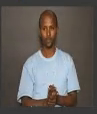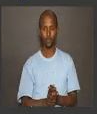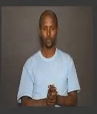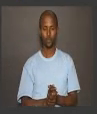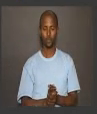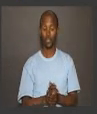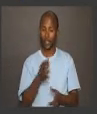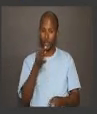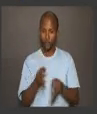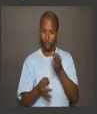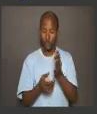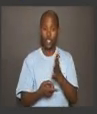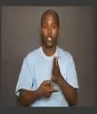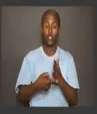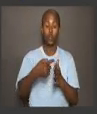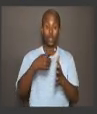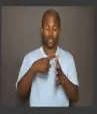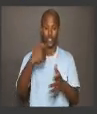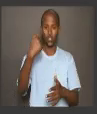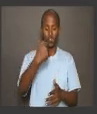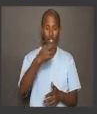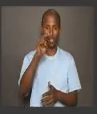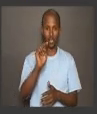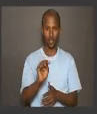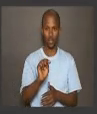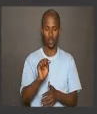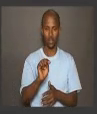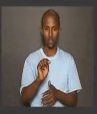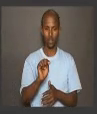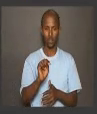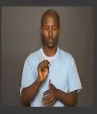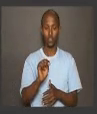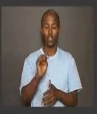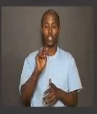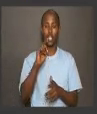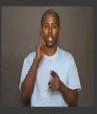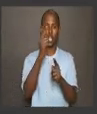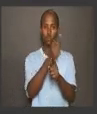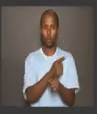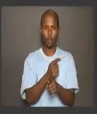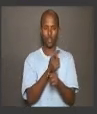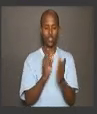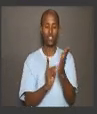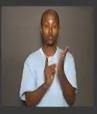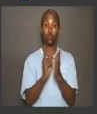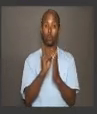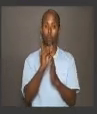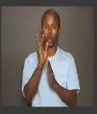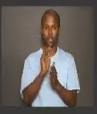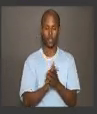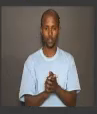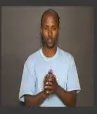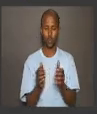If sequence Gn is a geometric progression with